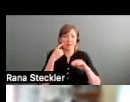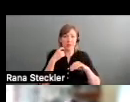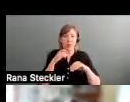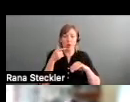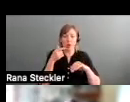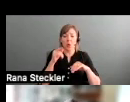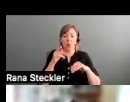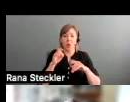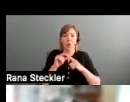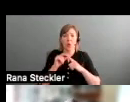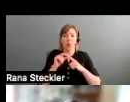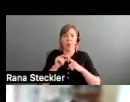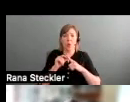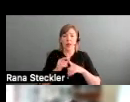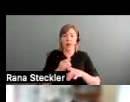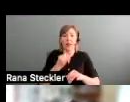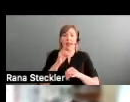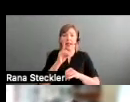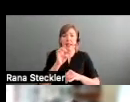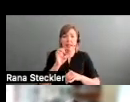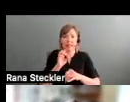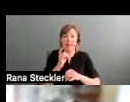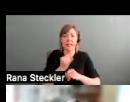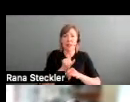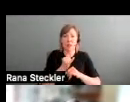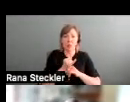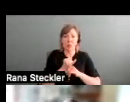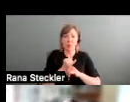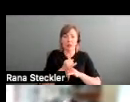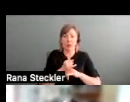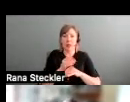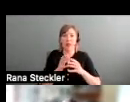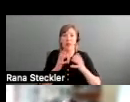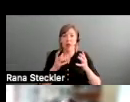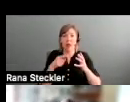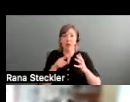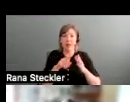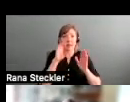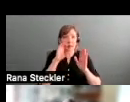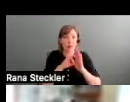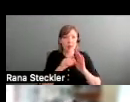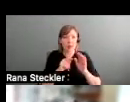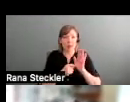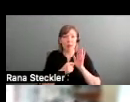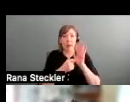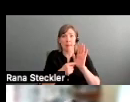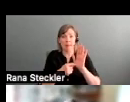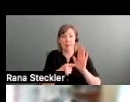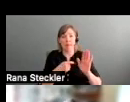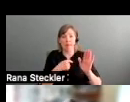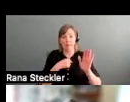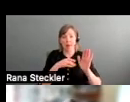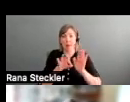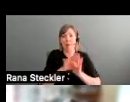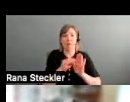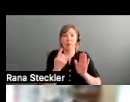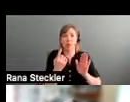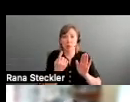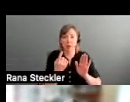the word deinstitutionalization, and a lot of these images came up, and I just randomly chose